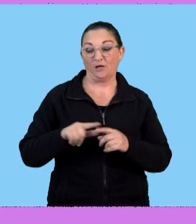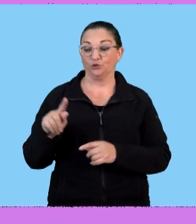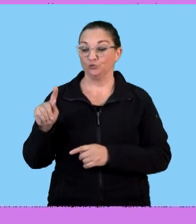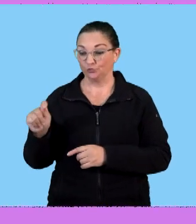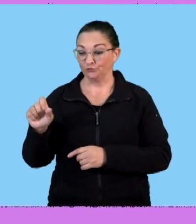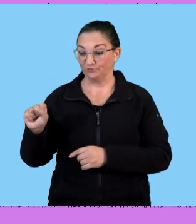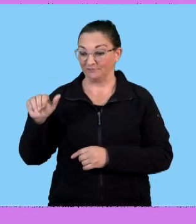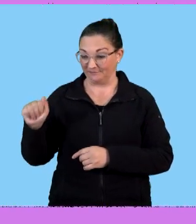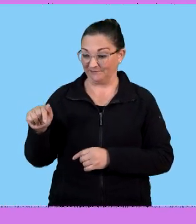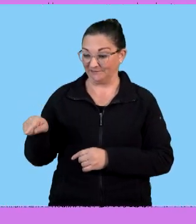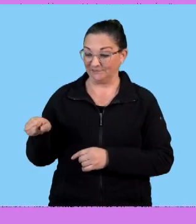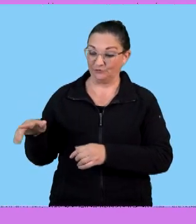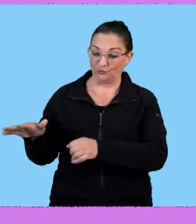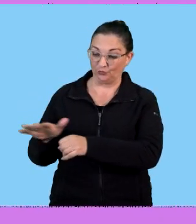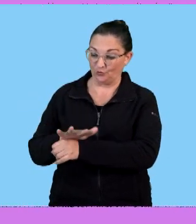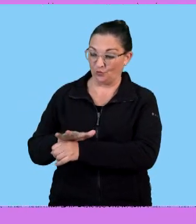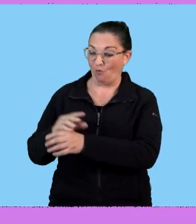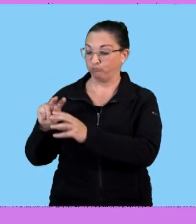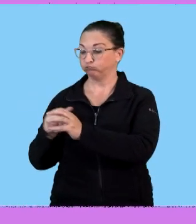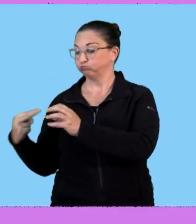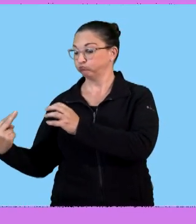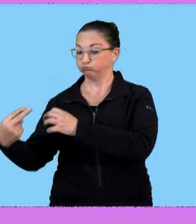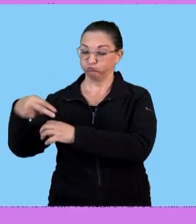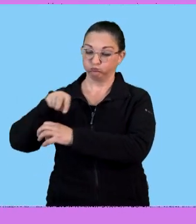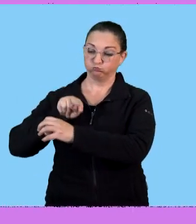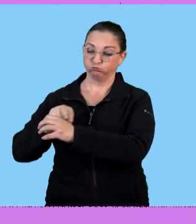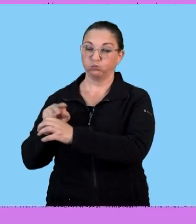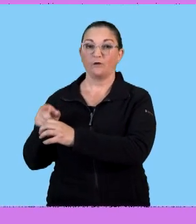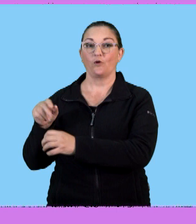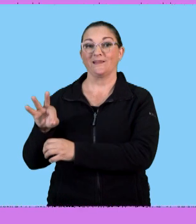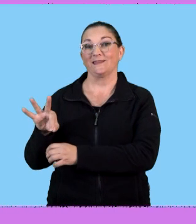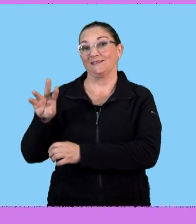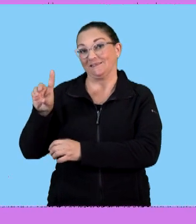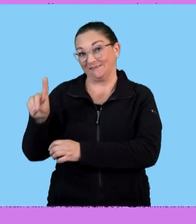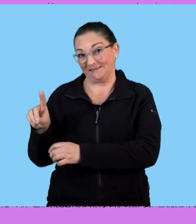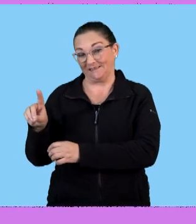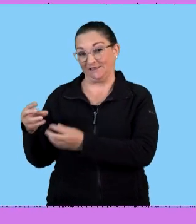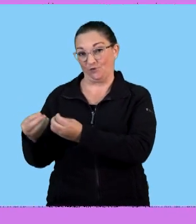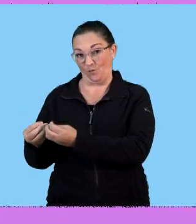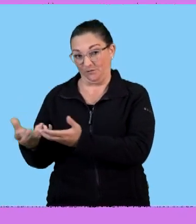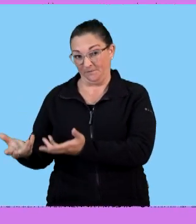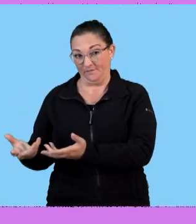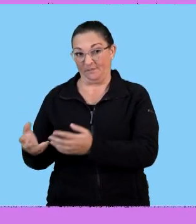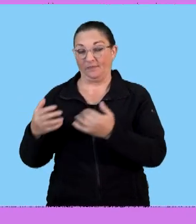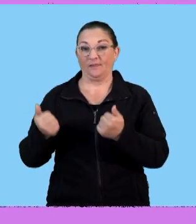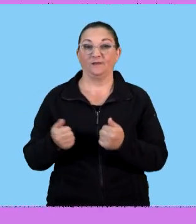is the total exterior area of all the exposed surfaces of a three-dimensional object. Then